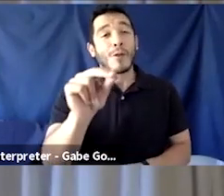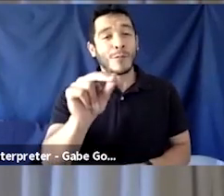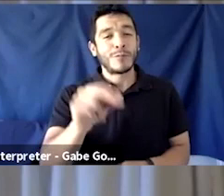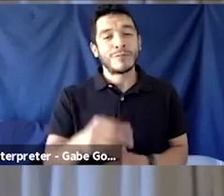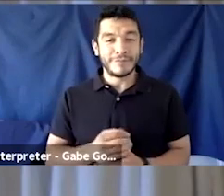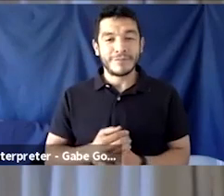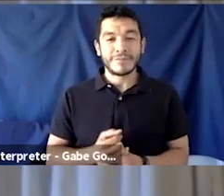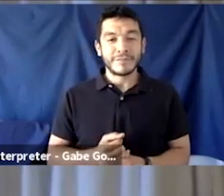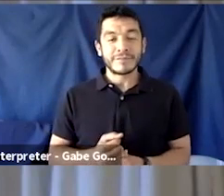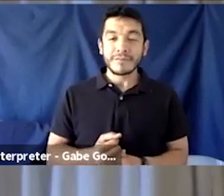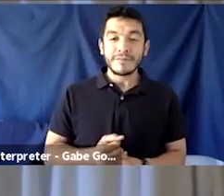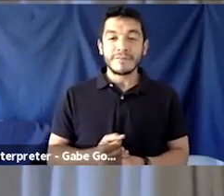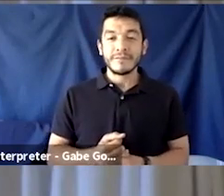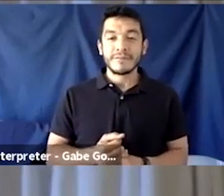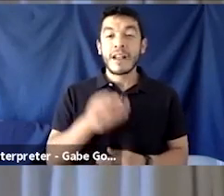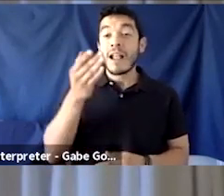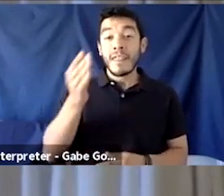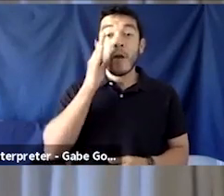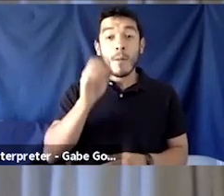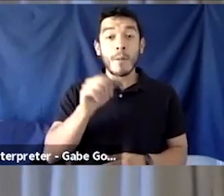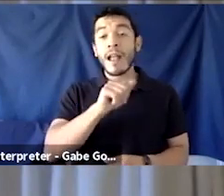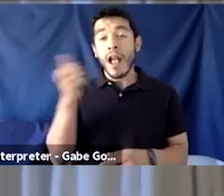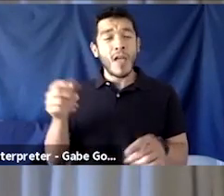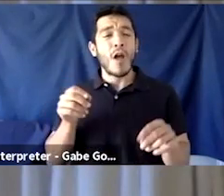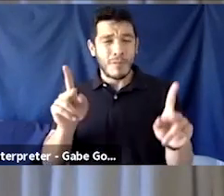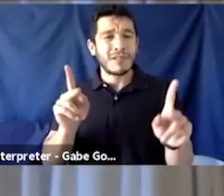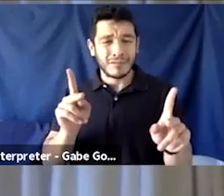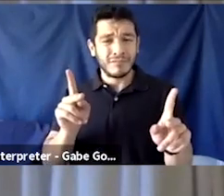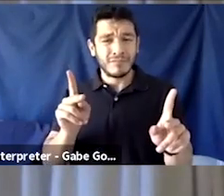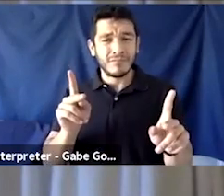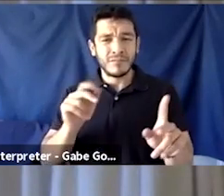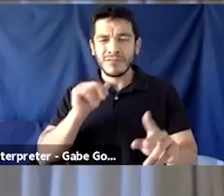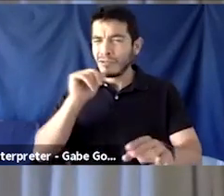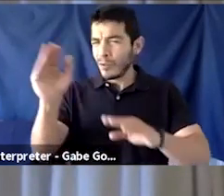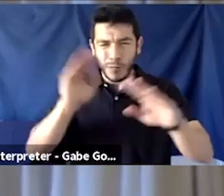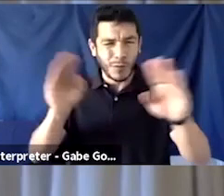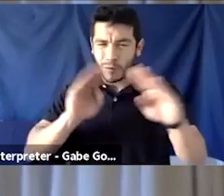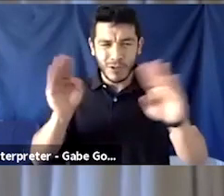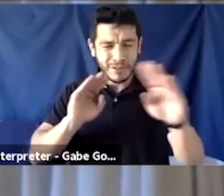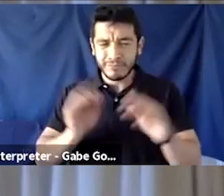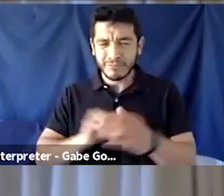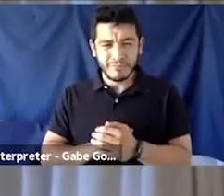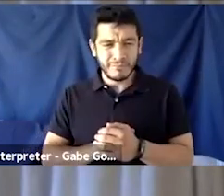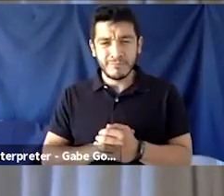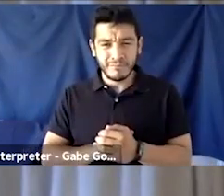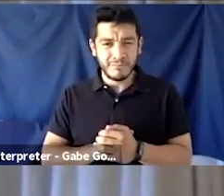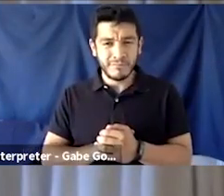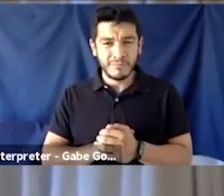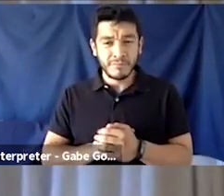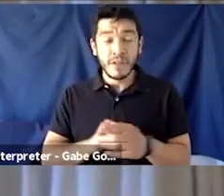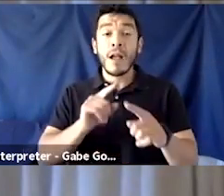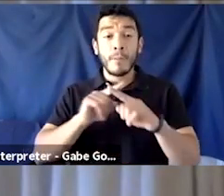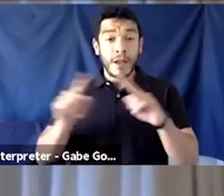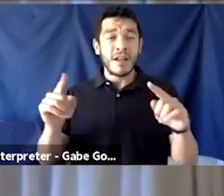And there will be other opportunities. Don't you fret, but be